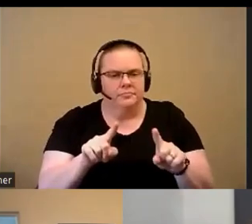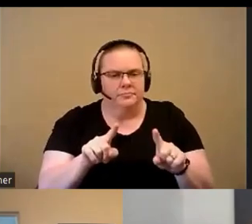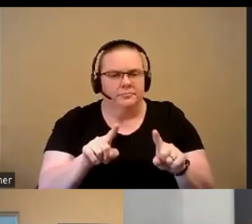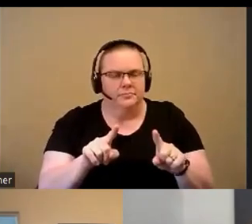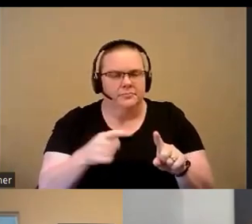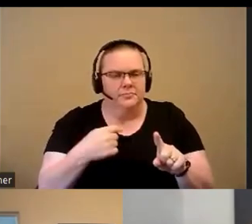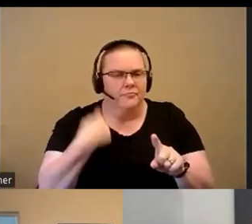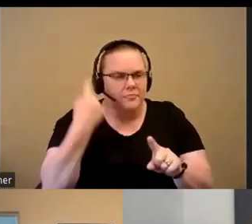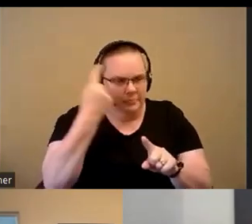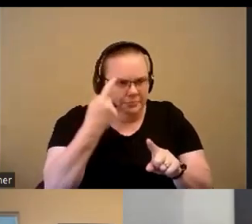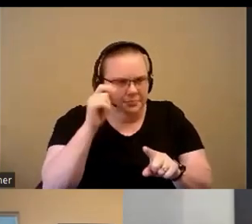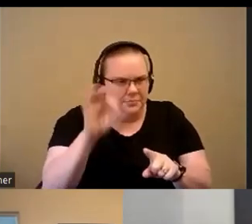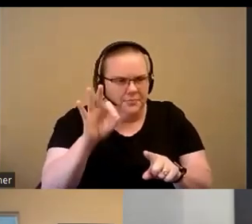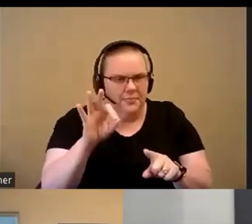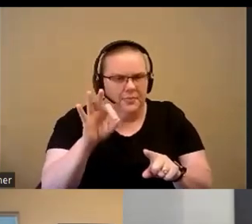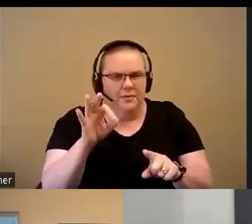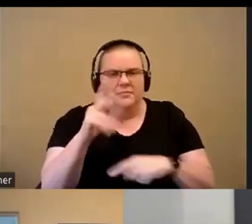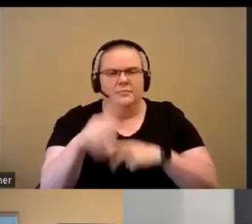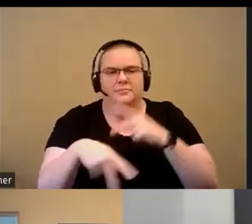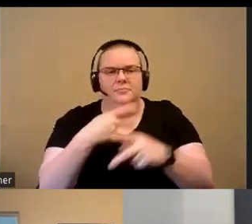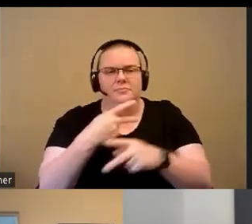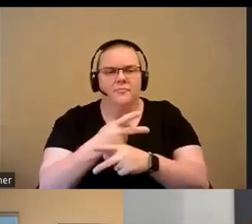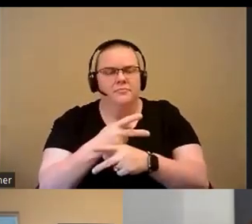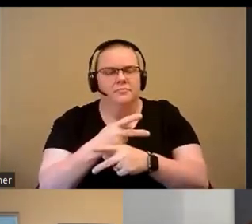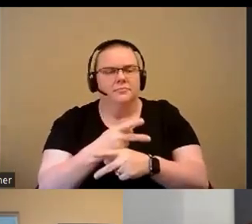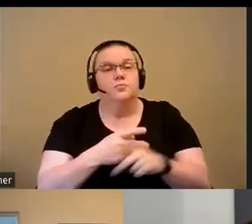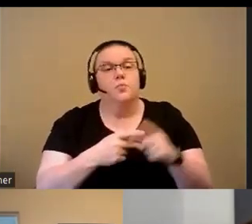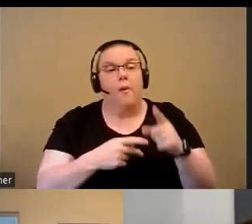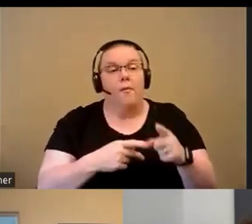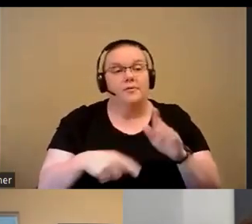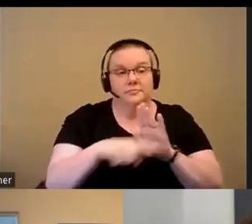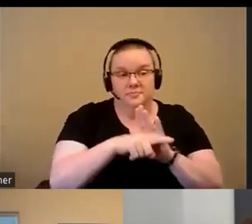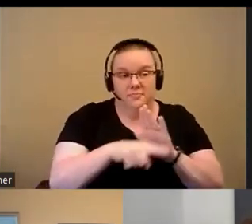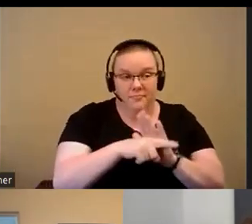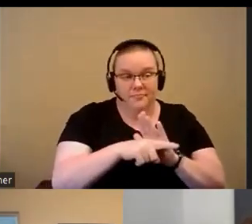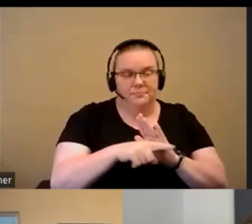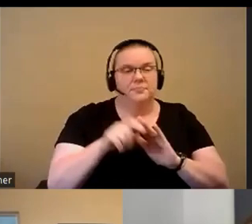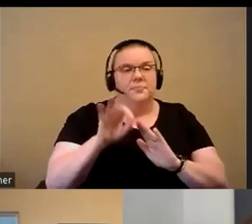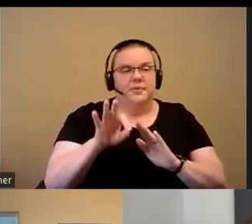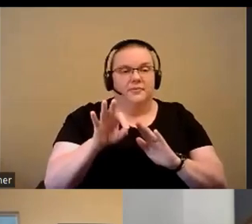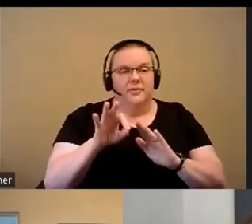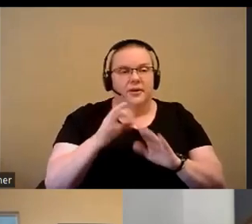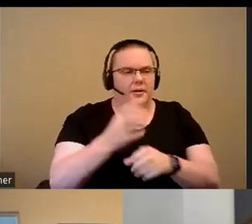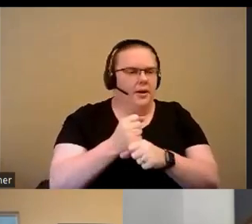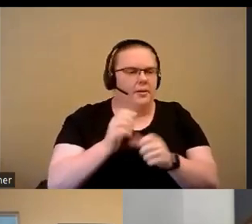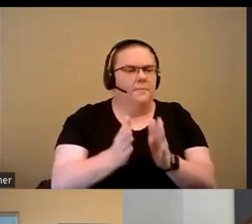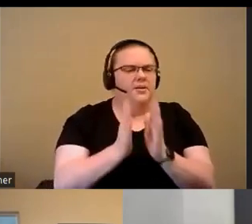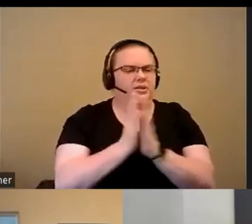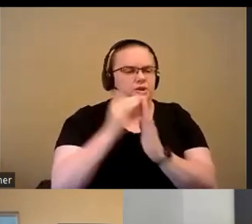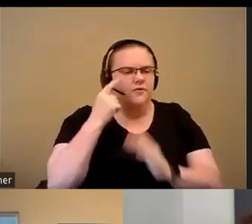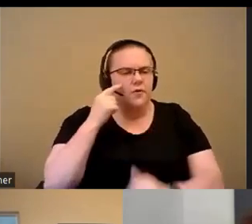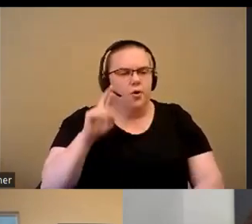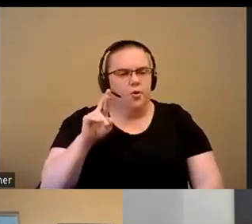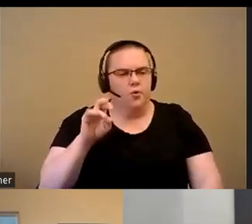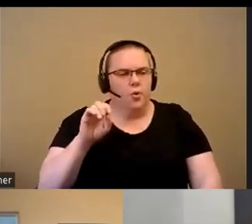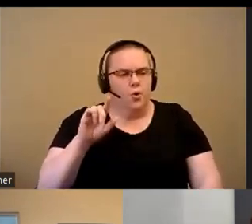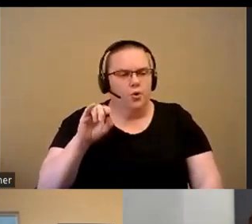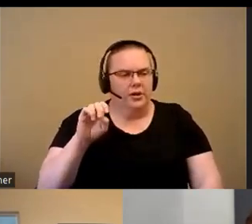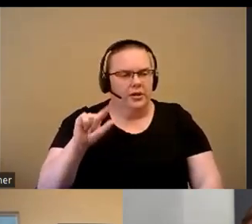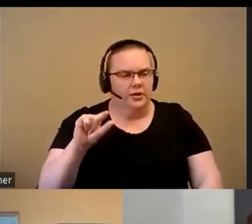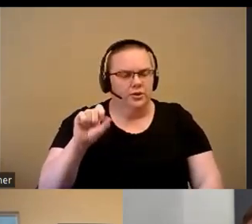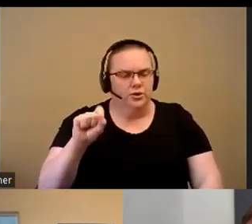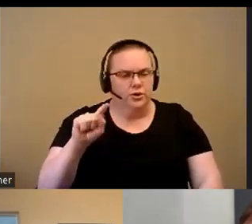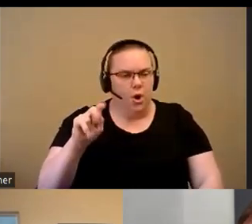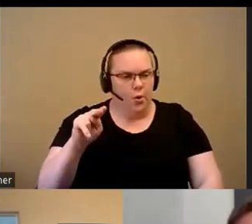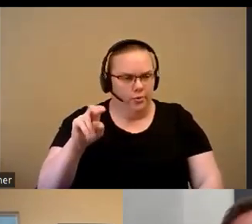I was wondering if there's any, I don't know if there's any. Well, the downside of it, like, imagine if they got a petition for the Rolling Stones, right? And they're like, okay, cool. That's it's the Rolling